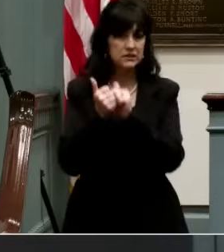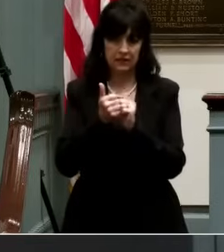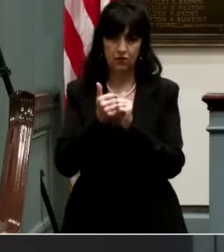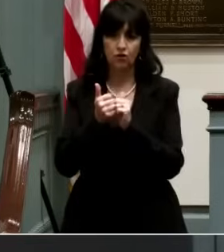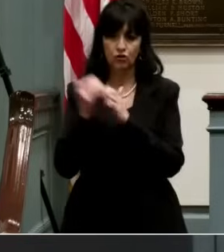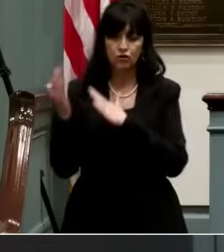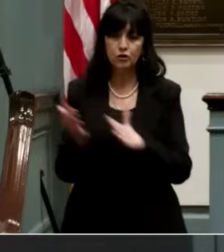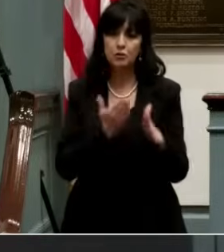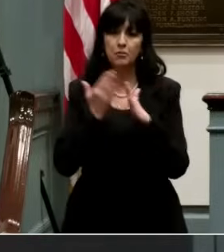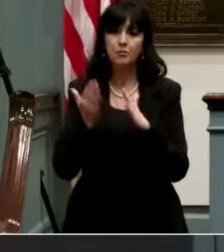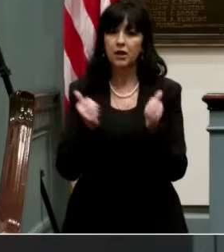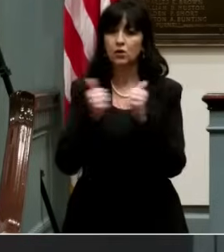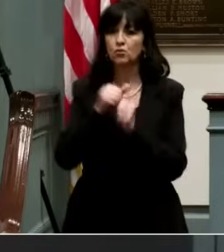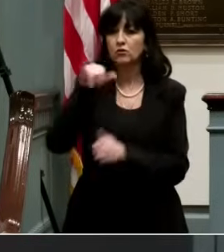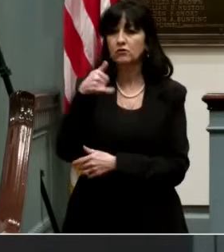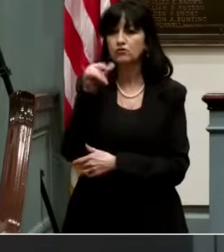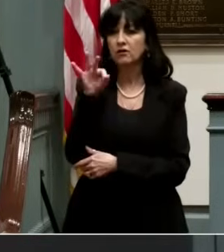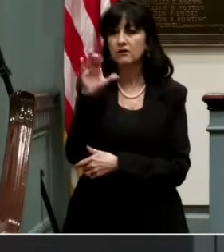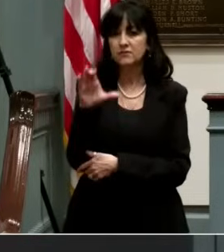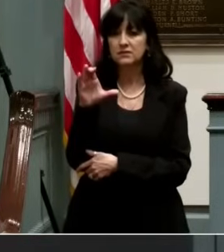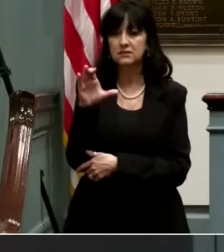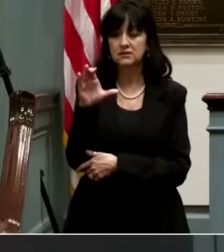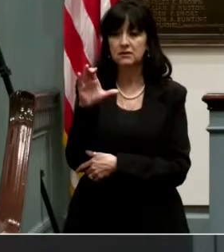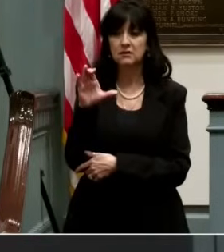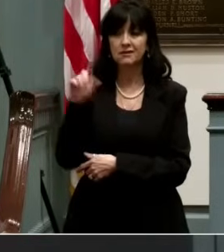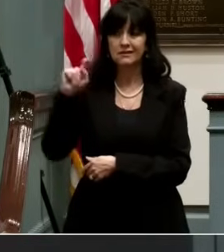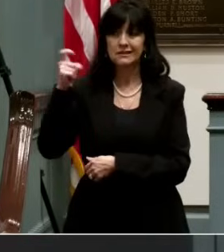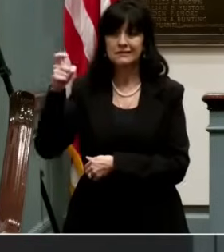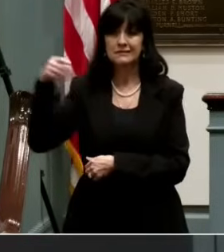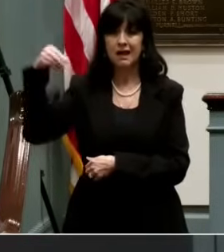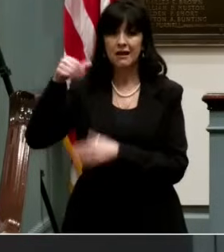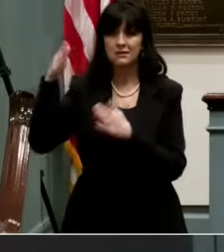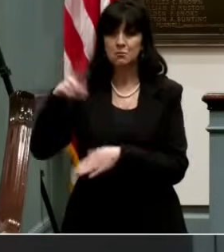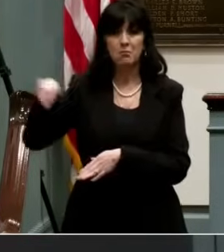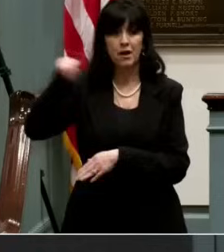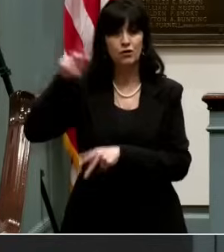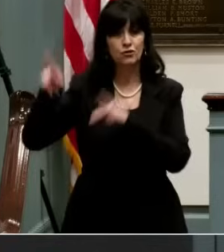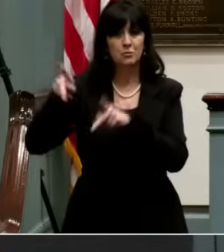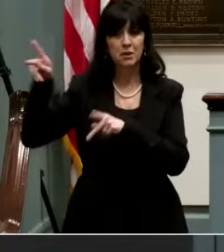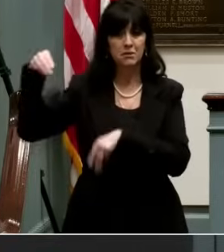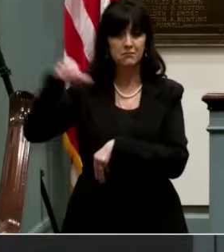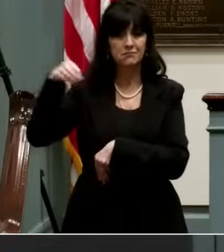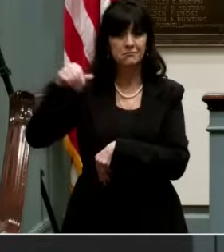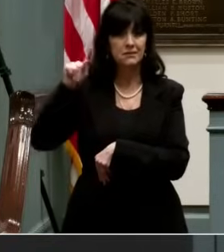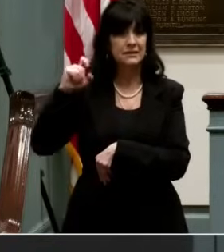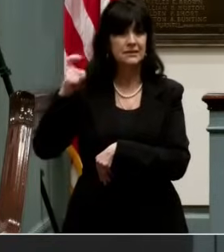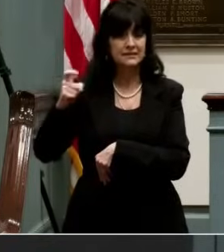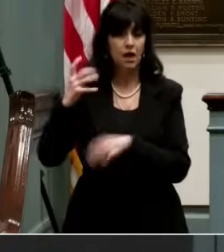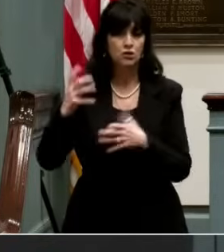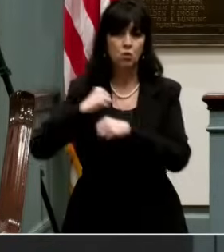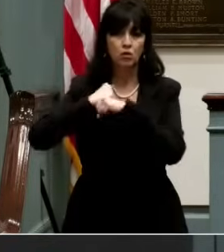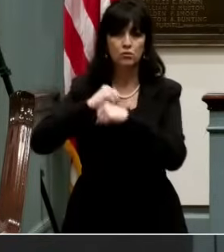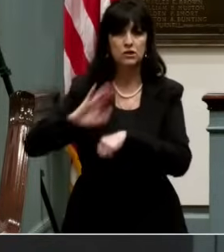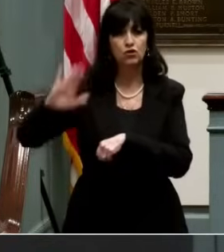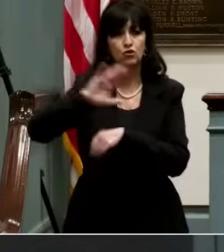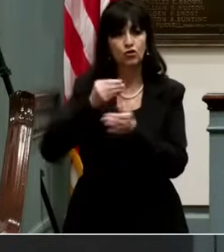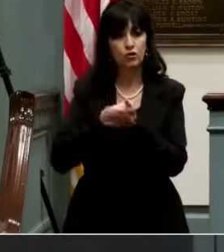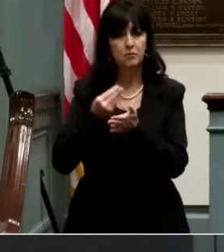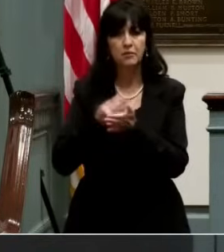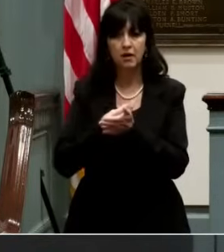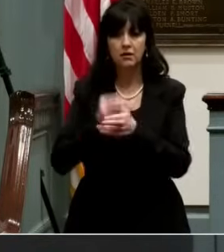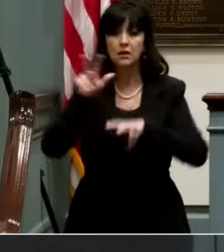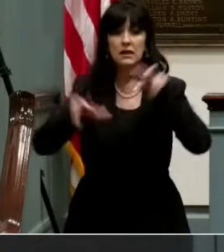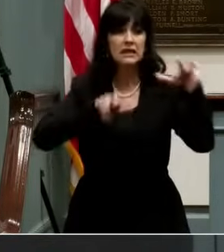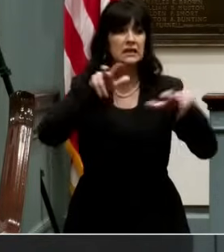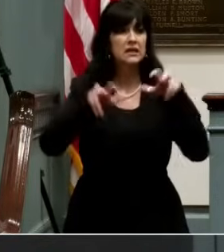and the JFC. We've protected taxpayer dollars and directed investments where they can have the greatest impact.